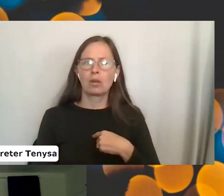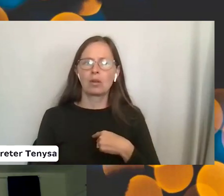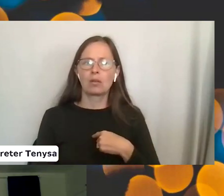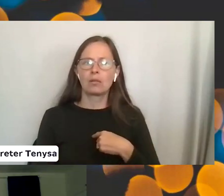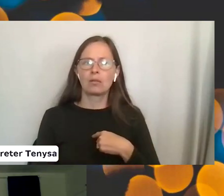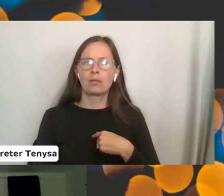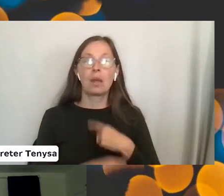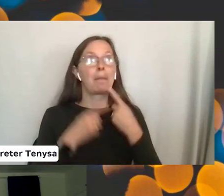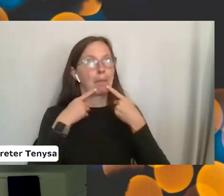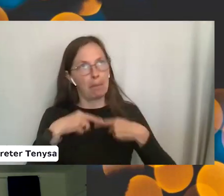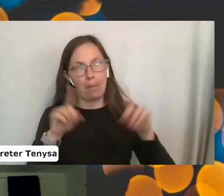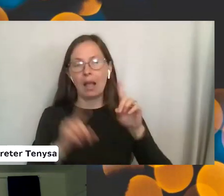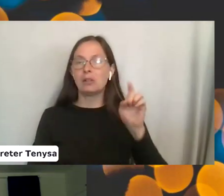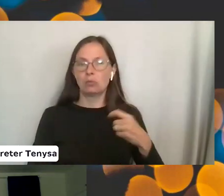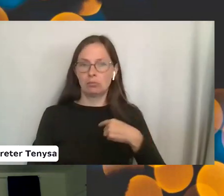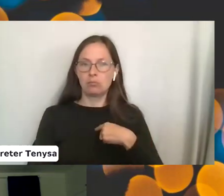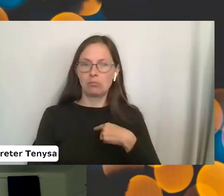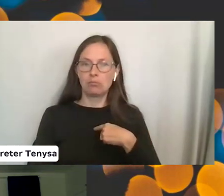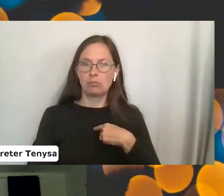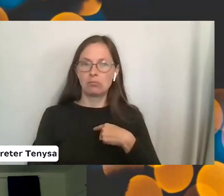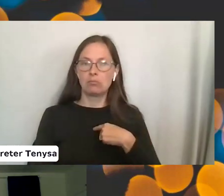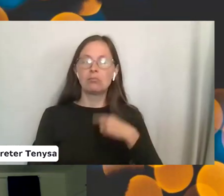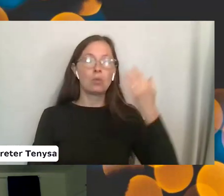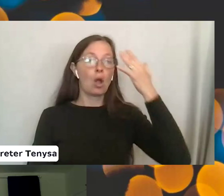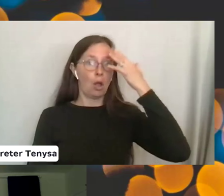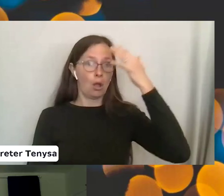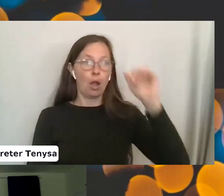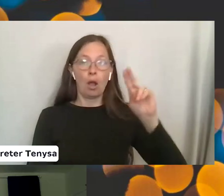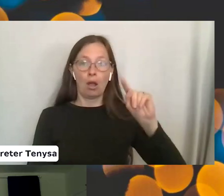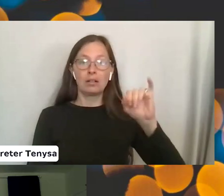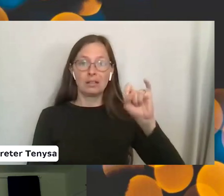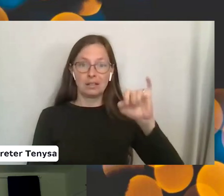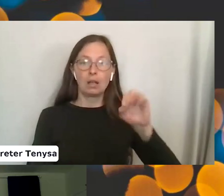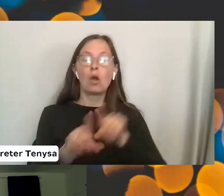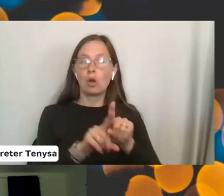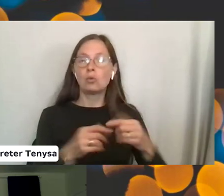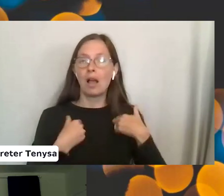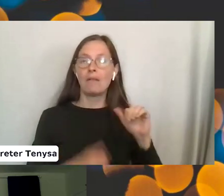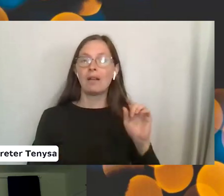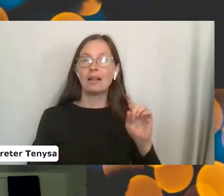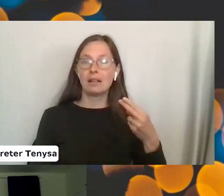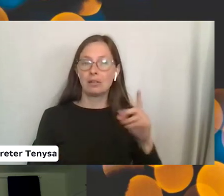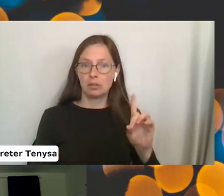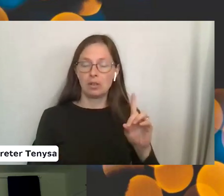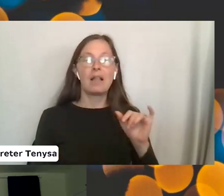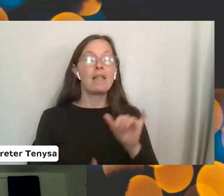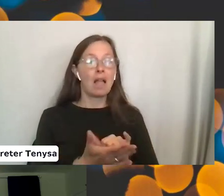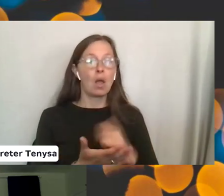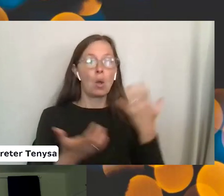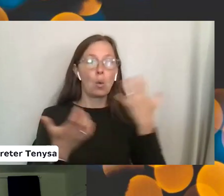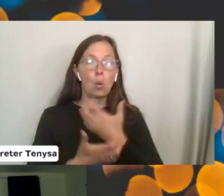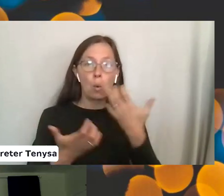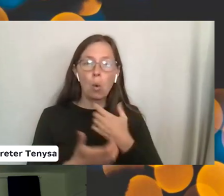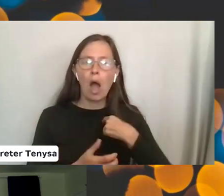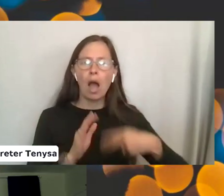was finally diagnosed. I am autistic and I have ADHD. So that was also a great deal. I was such a high